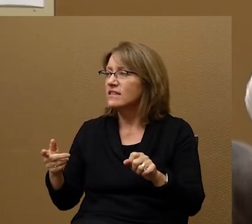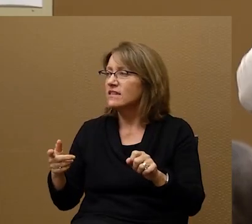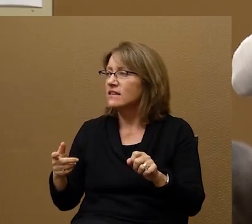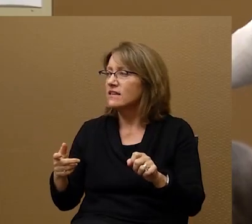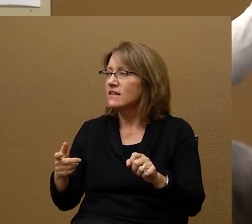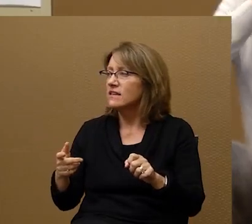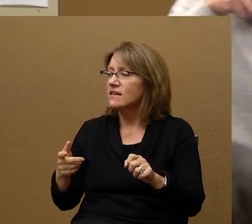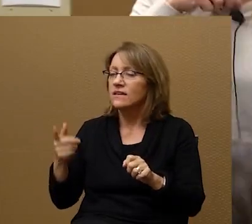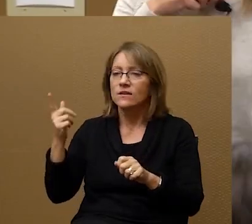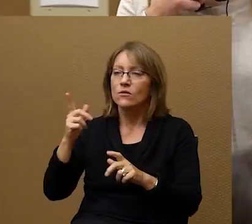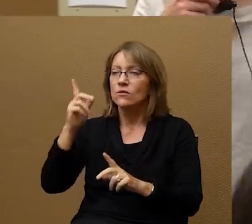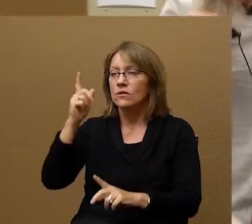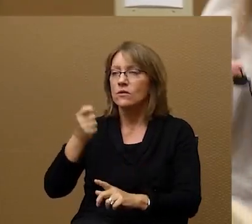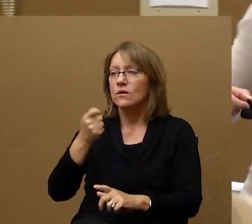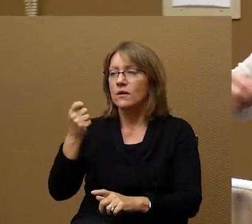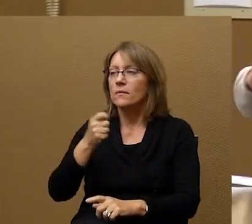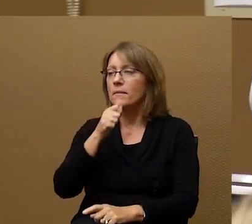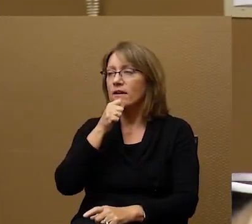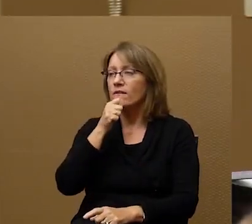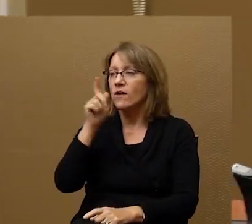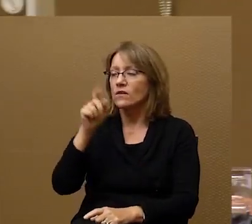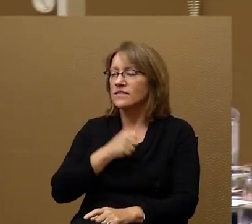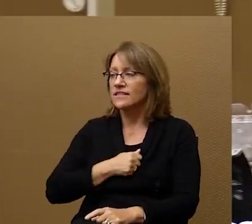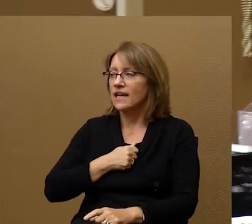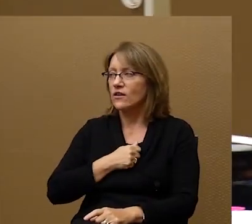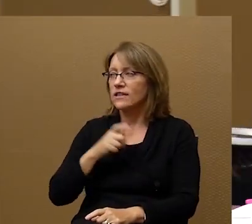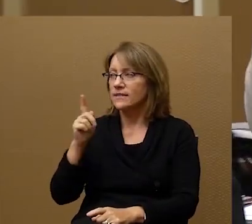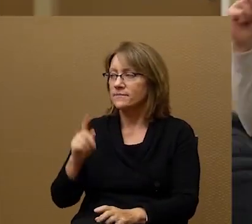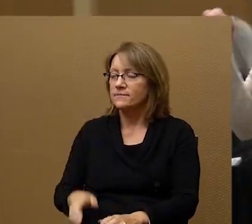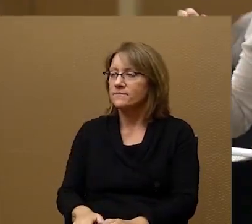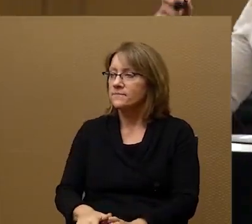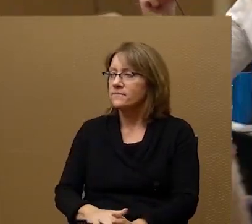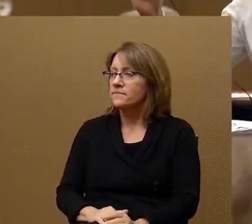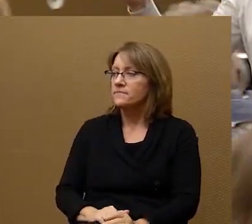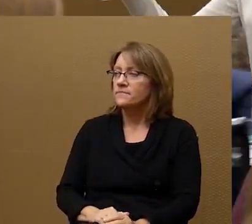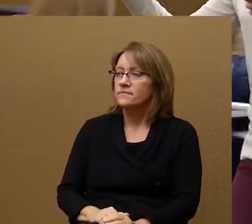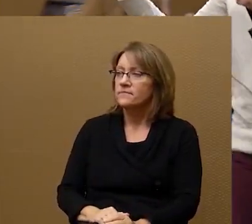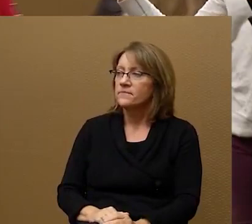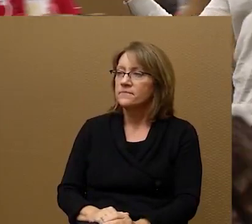Some of them are. I'm sorry. I'm not being a very good presenter.